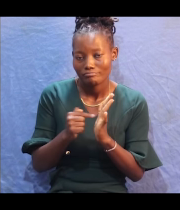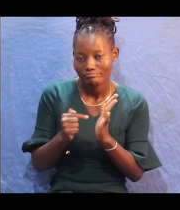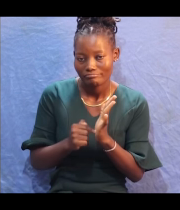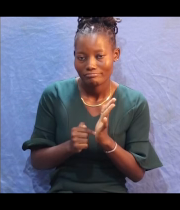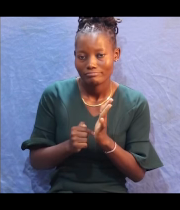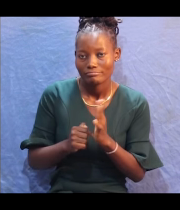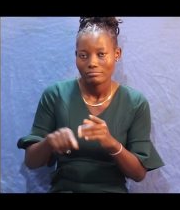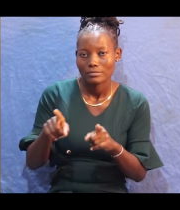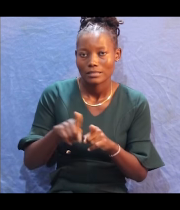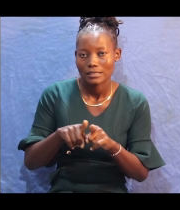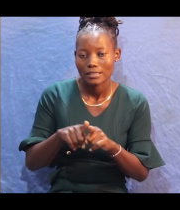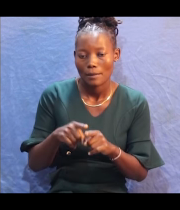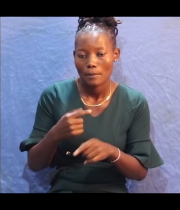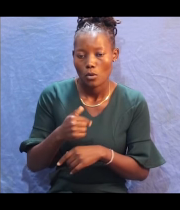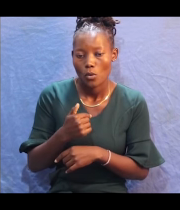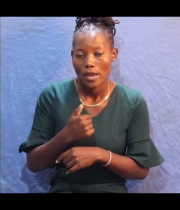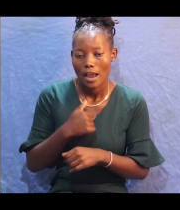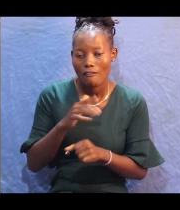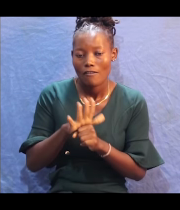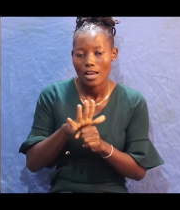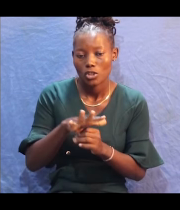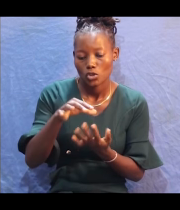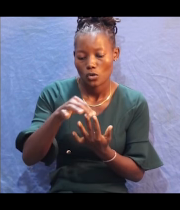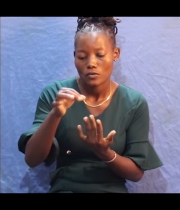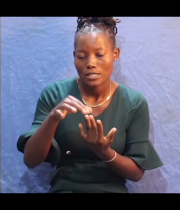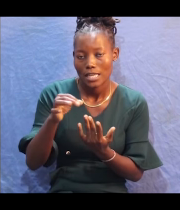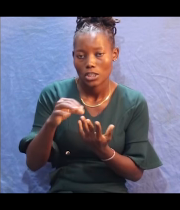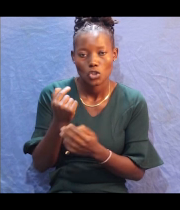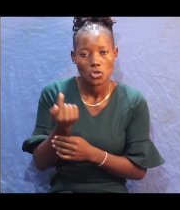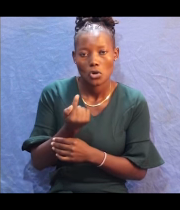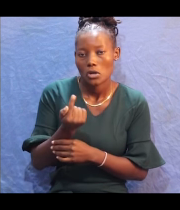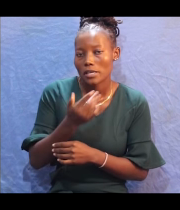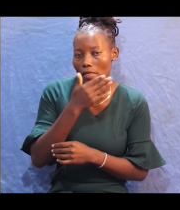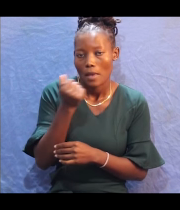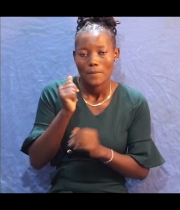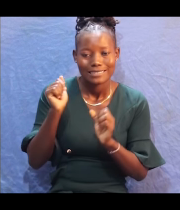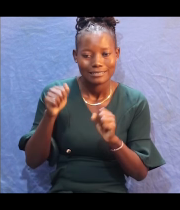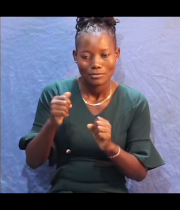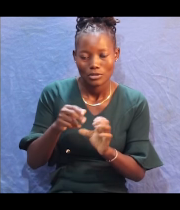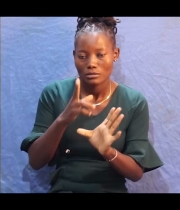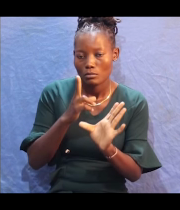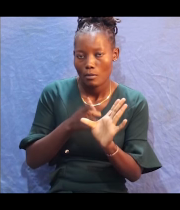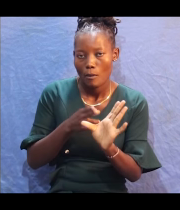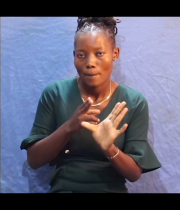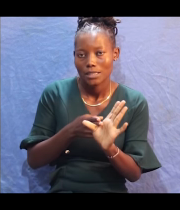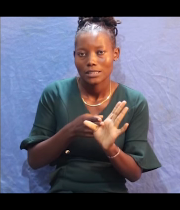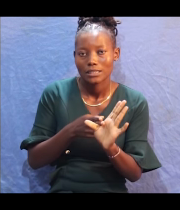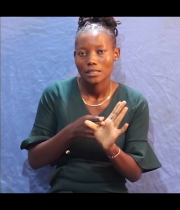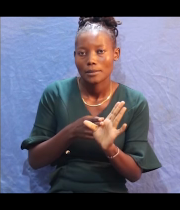also, there is a lot of selection, so only the best ones can participate,